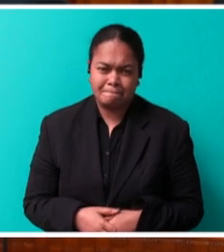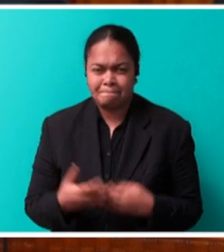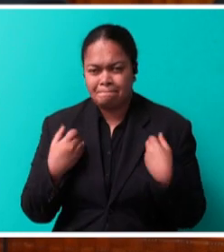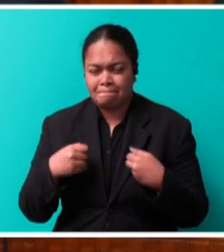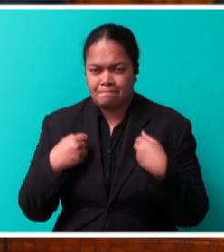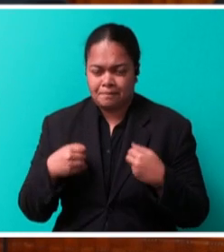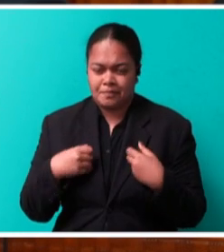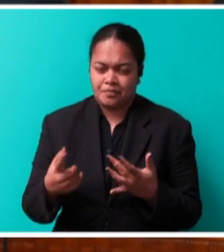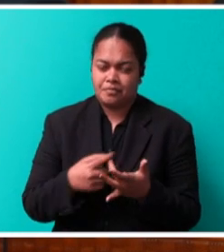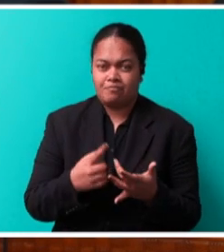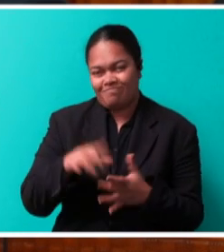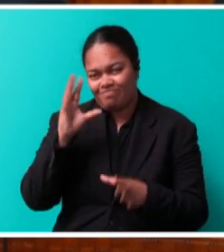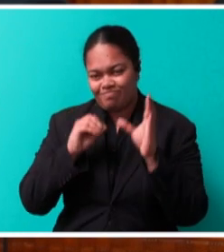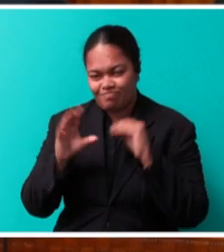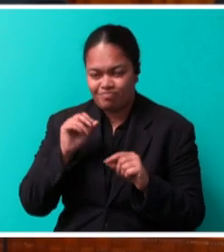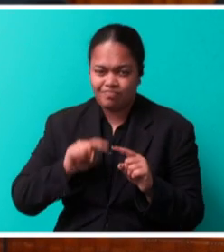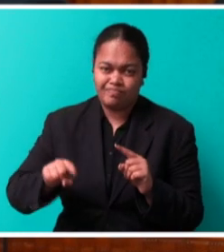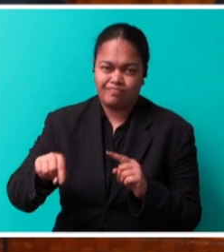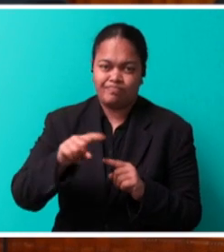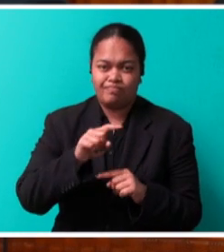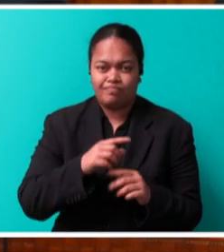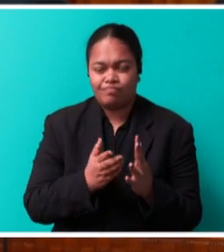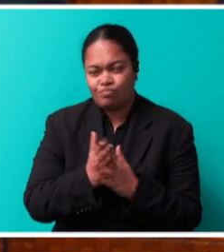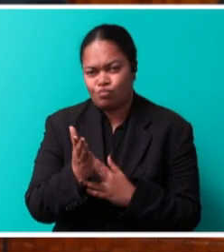implementations and other learnings throughout